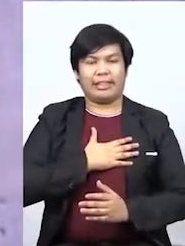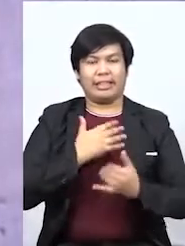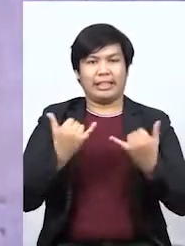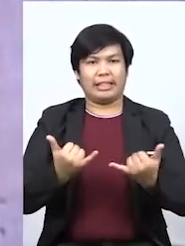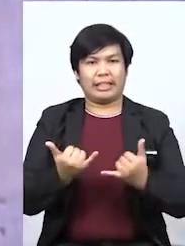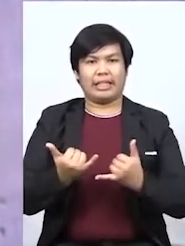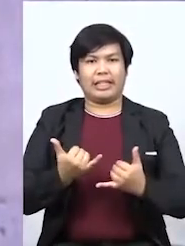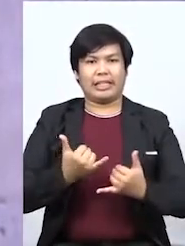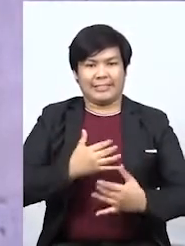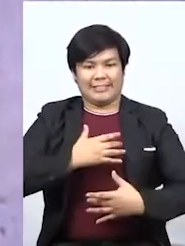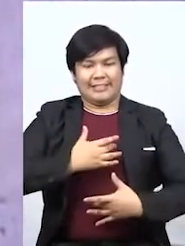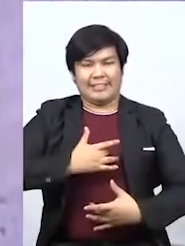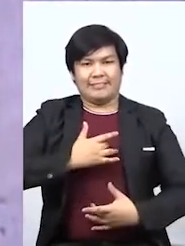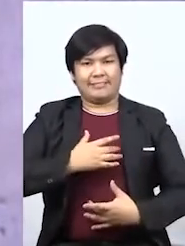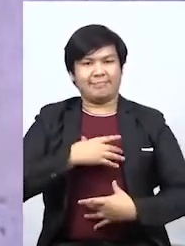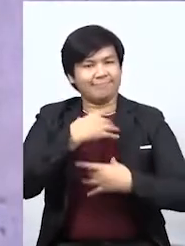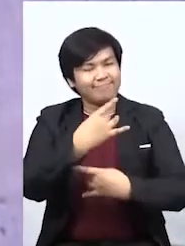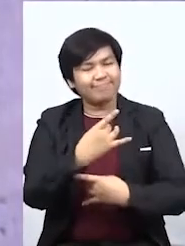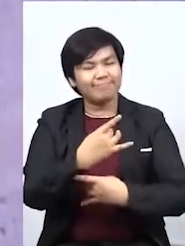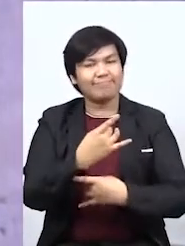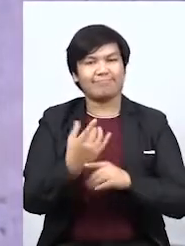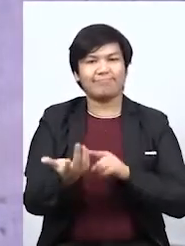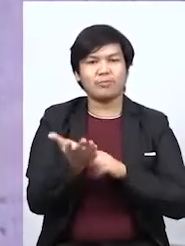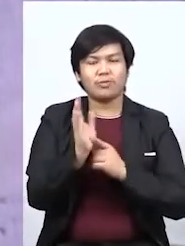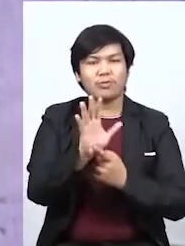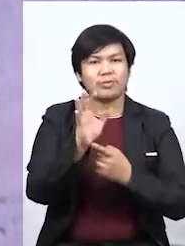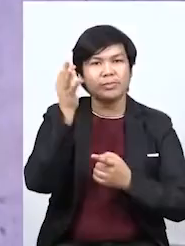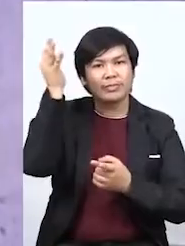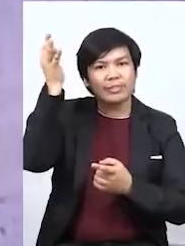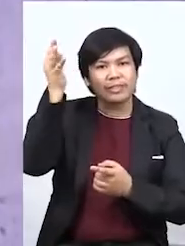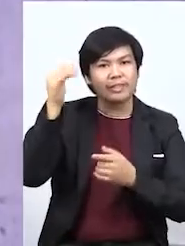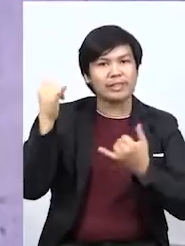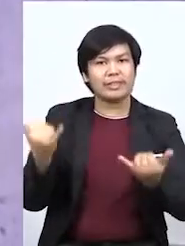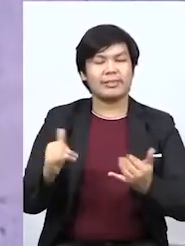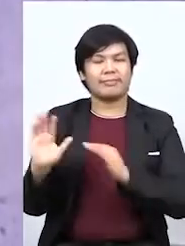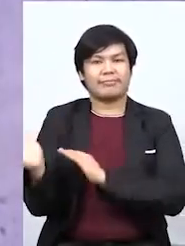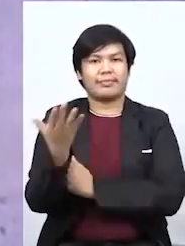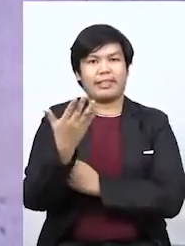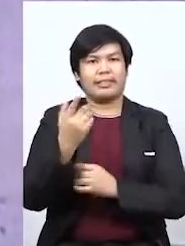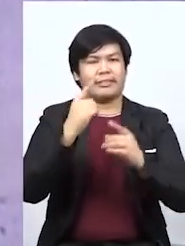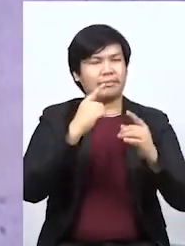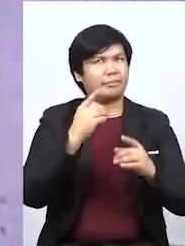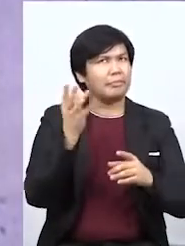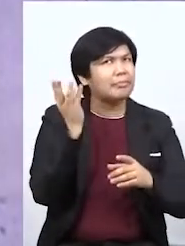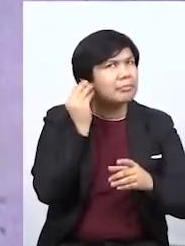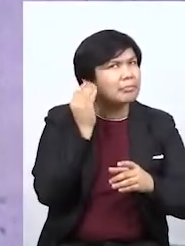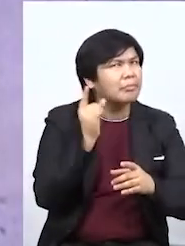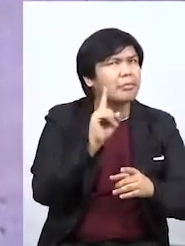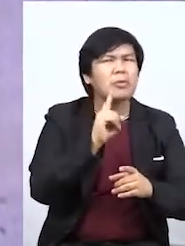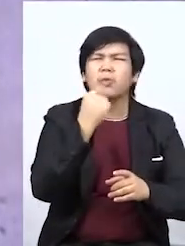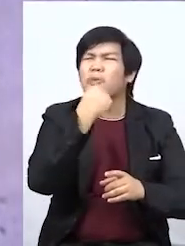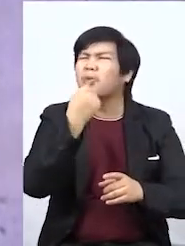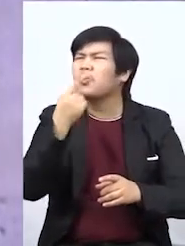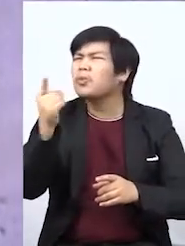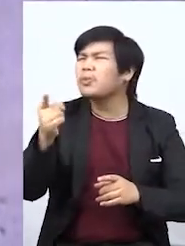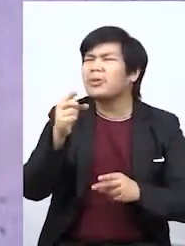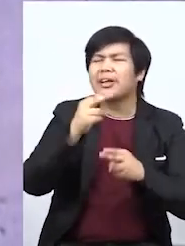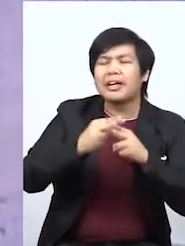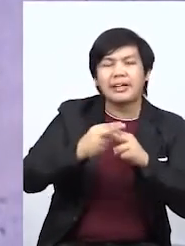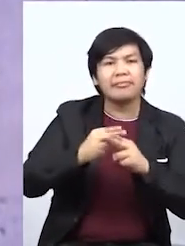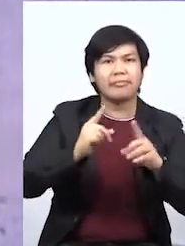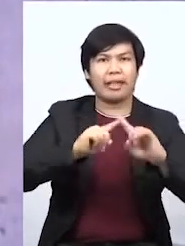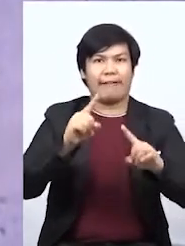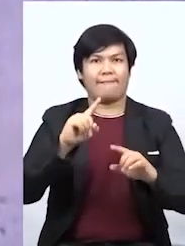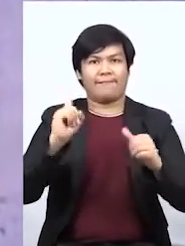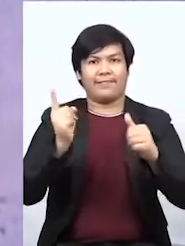to introduce our guest preacher this morning I've heard His name several times already Uh but this is the first time I